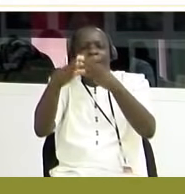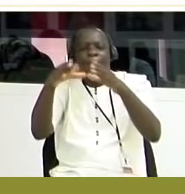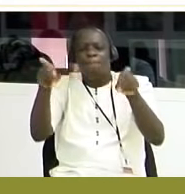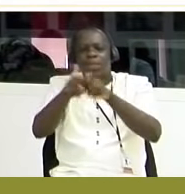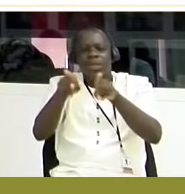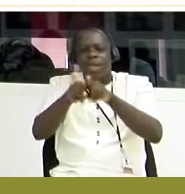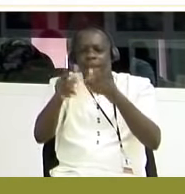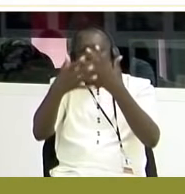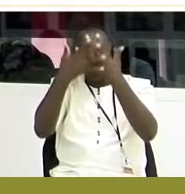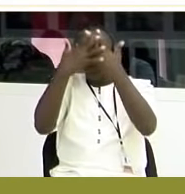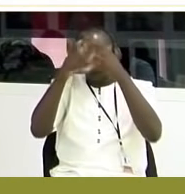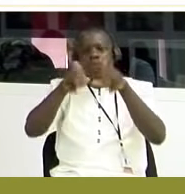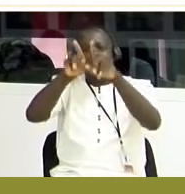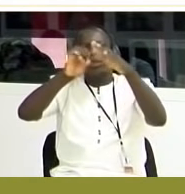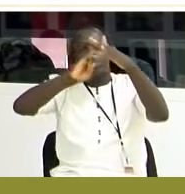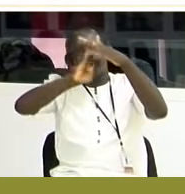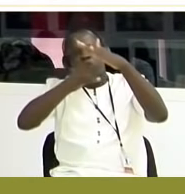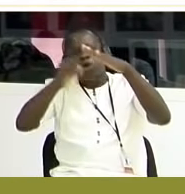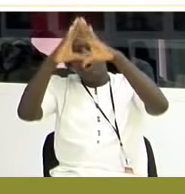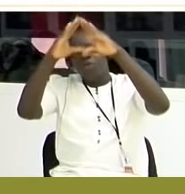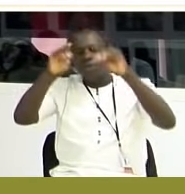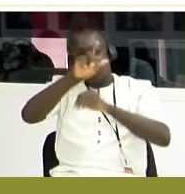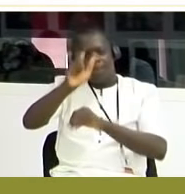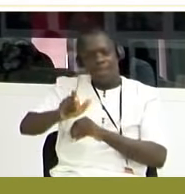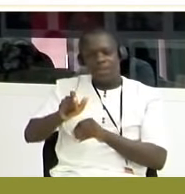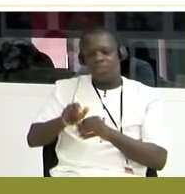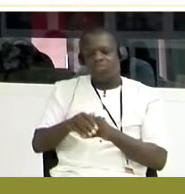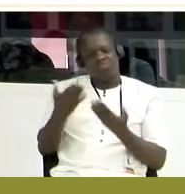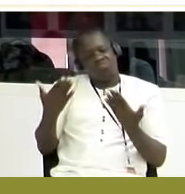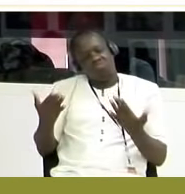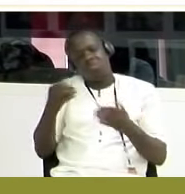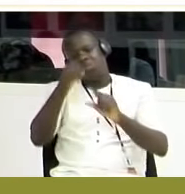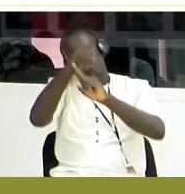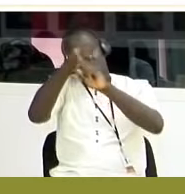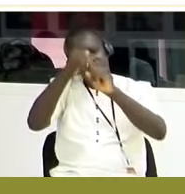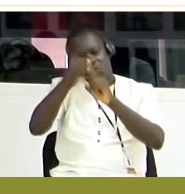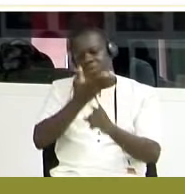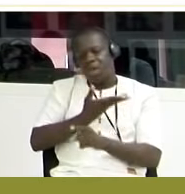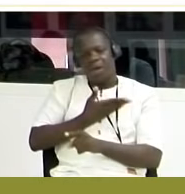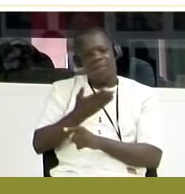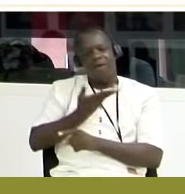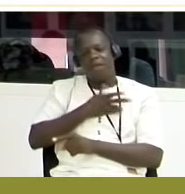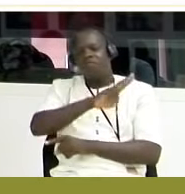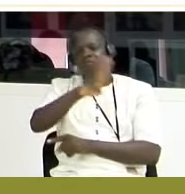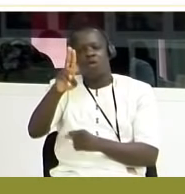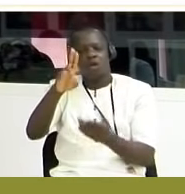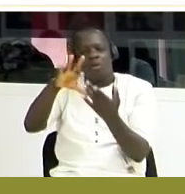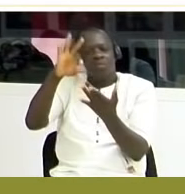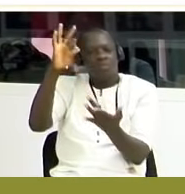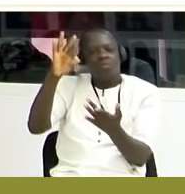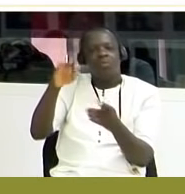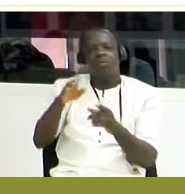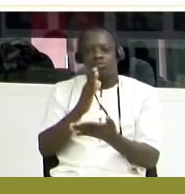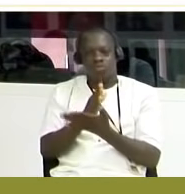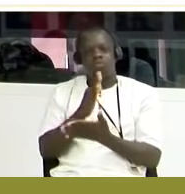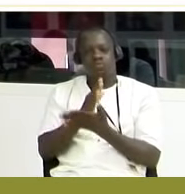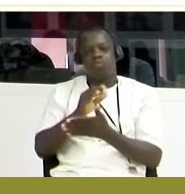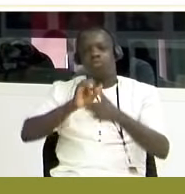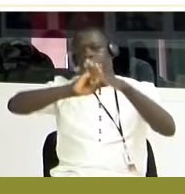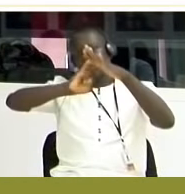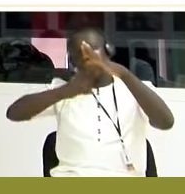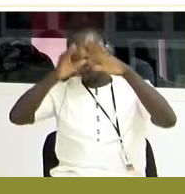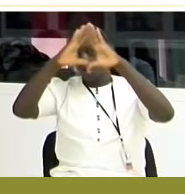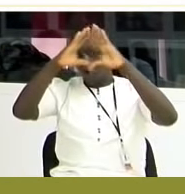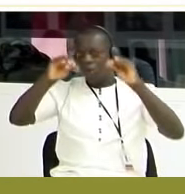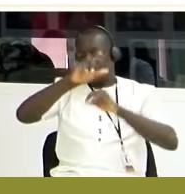the situation. We have no other option. Nonetheless, the junior officers also were very respectful because they